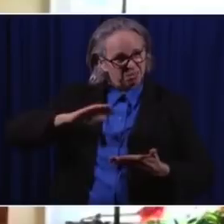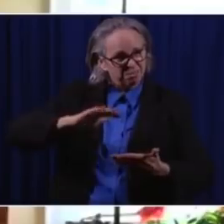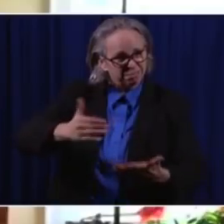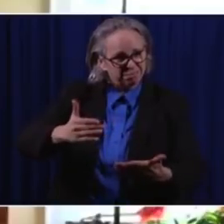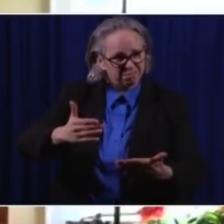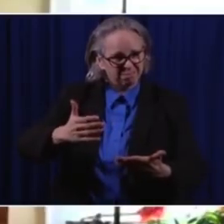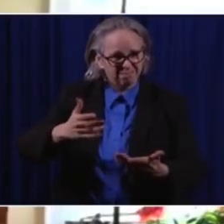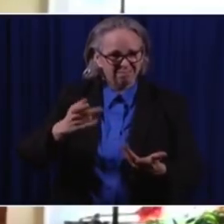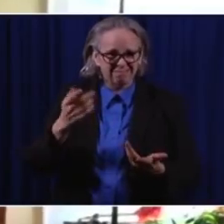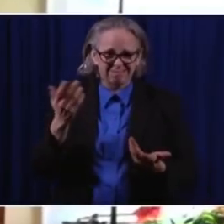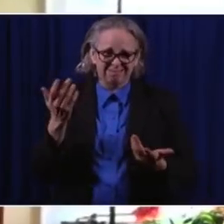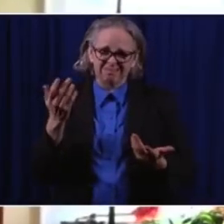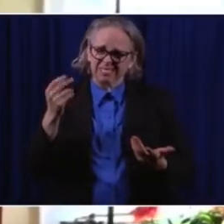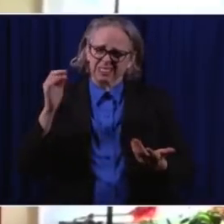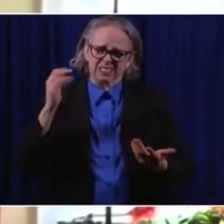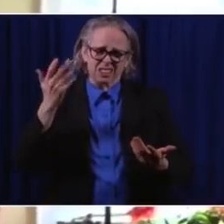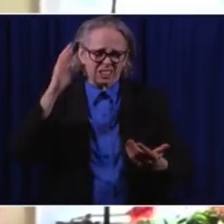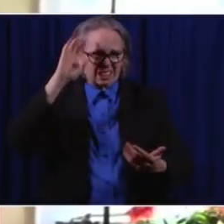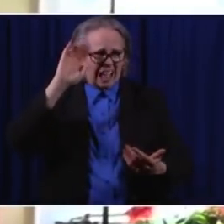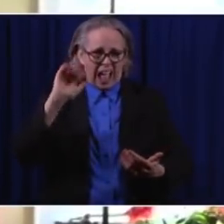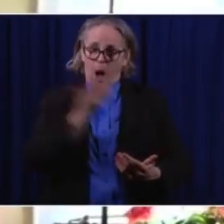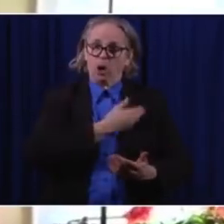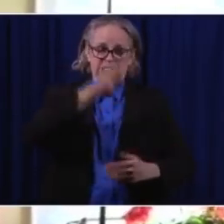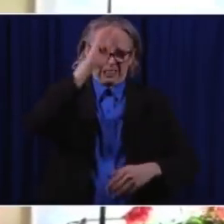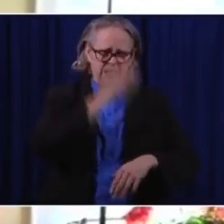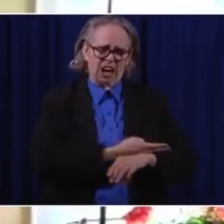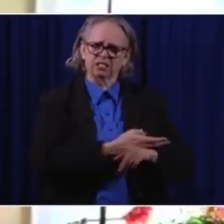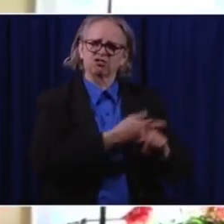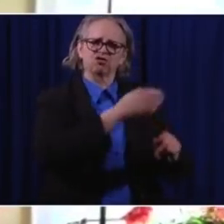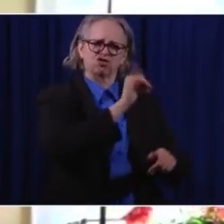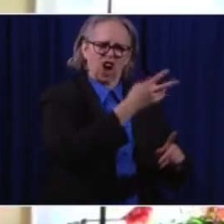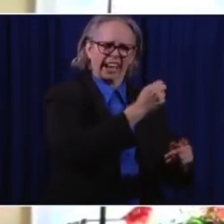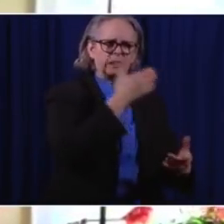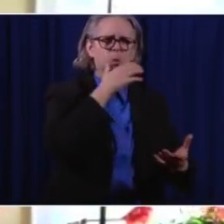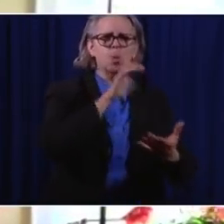forward to that, as we always do every year.